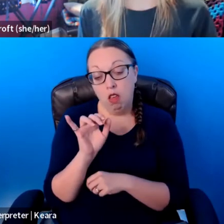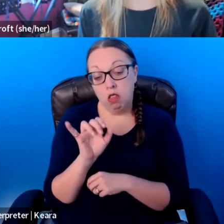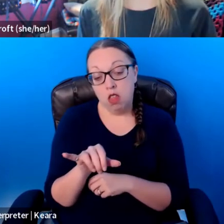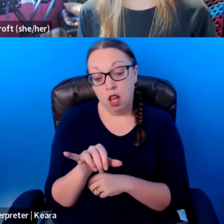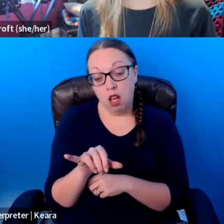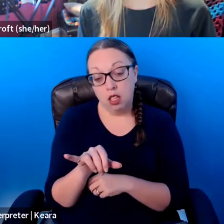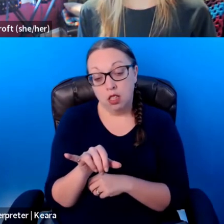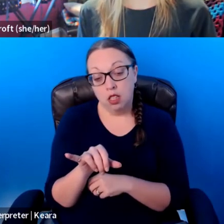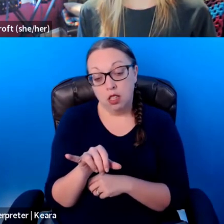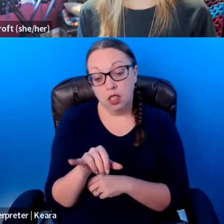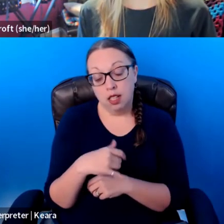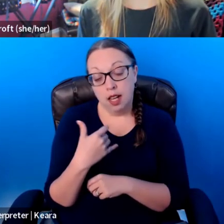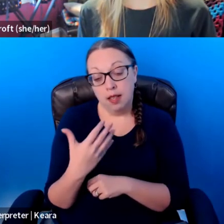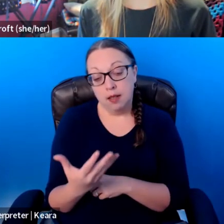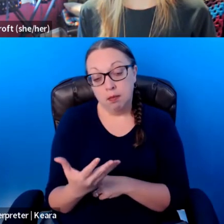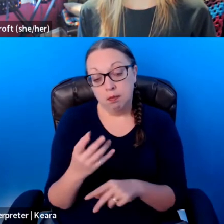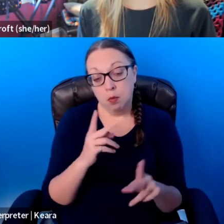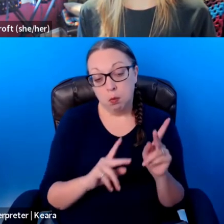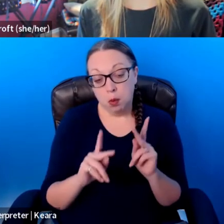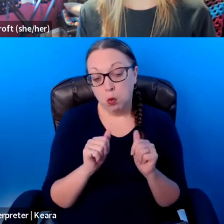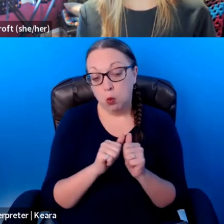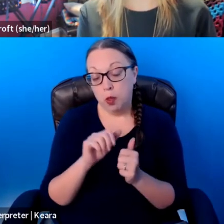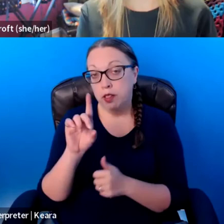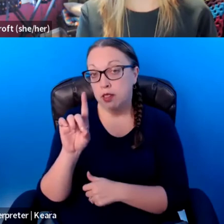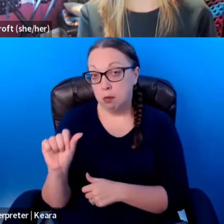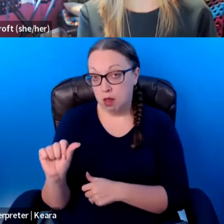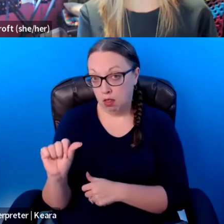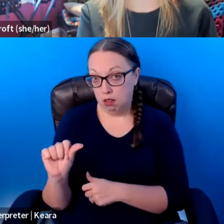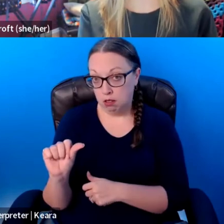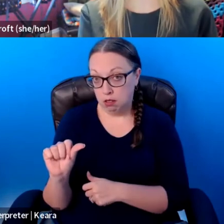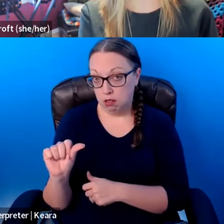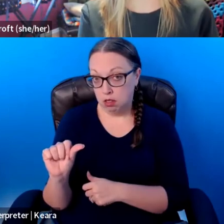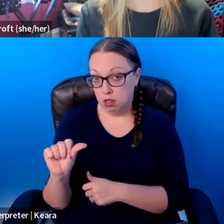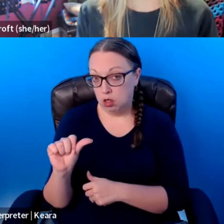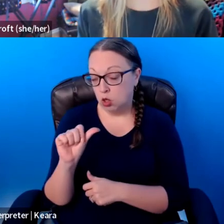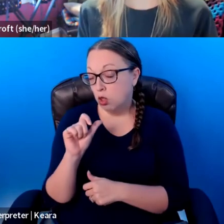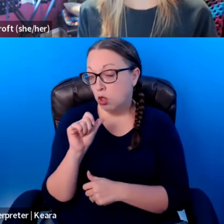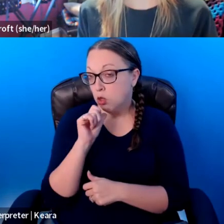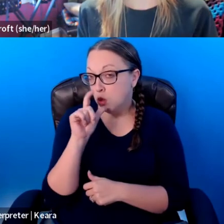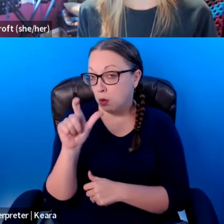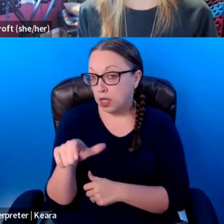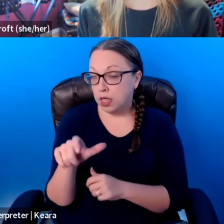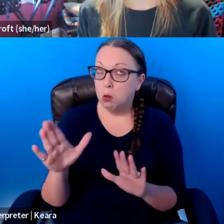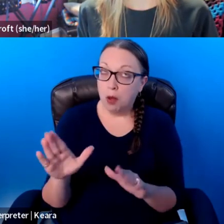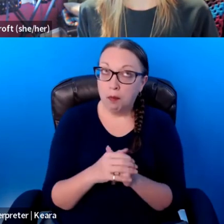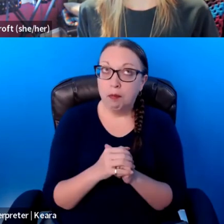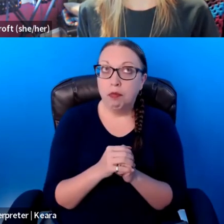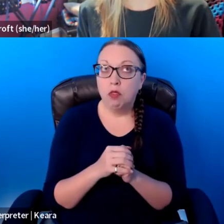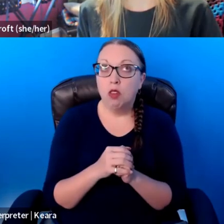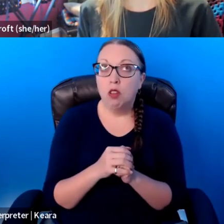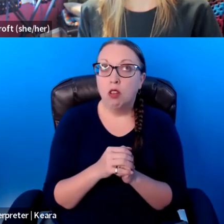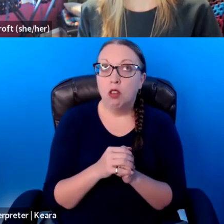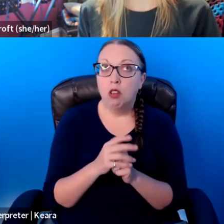is that people with disabilities don't necessarily need, So people that were going